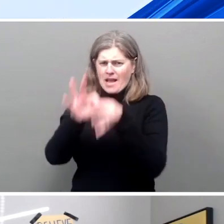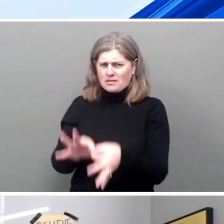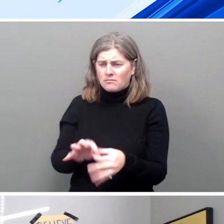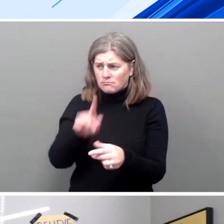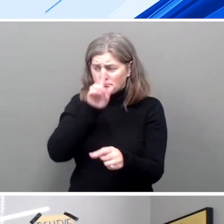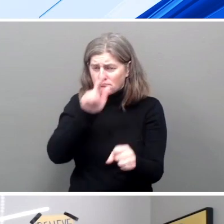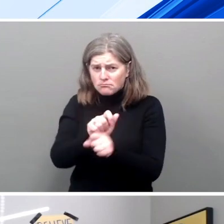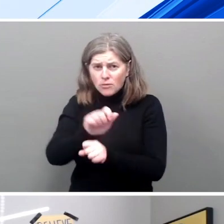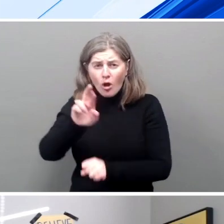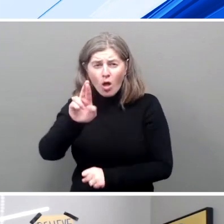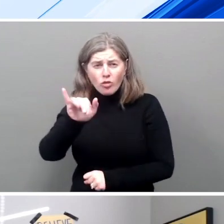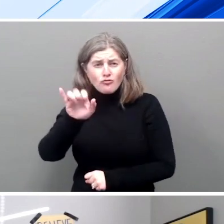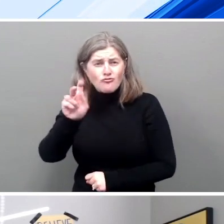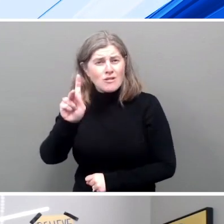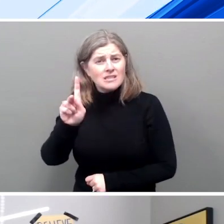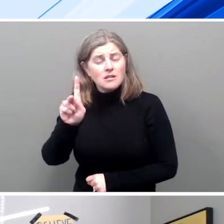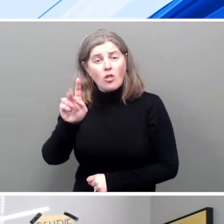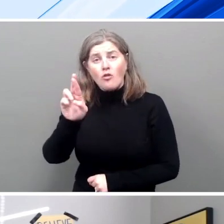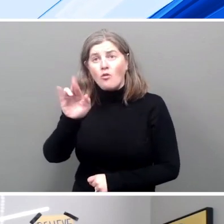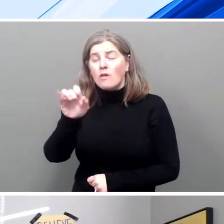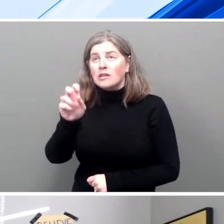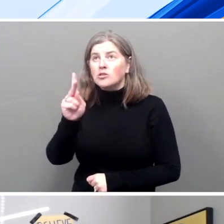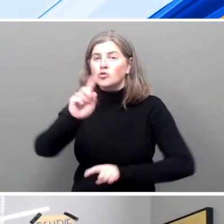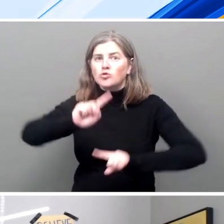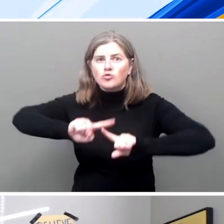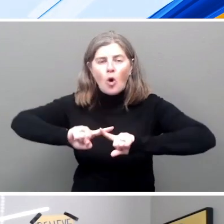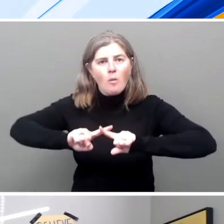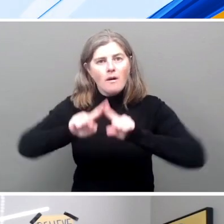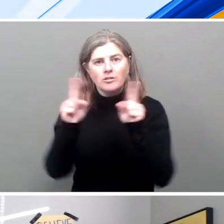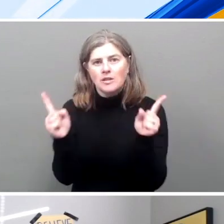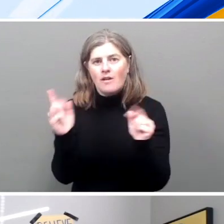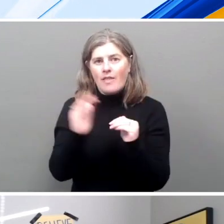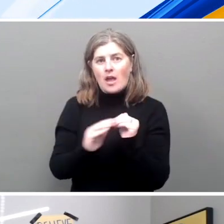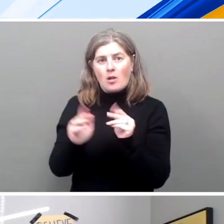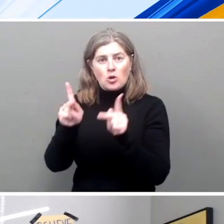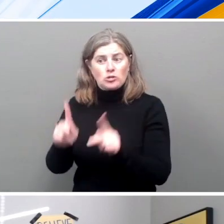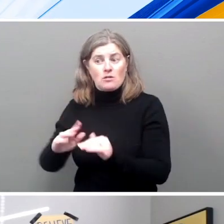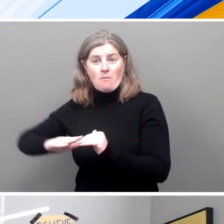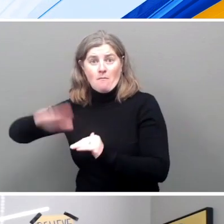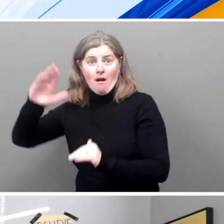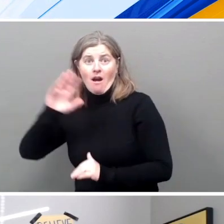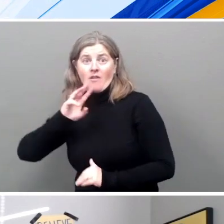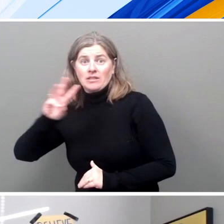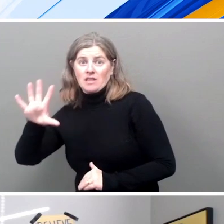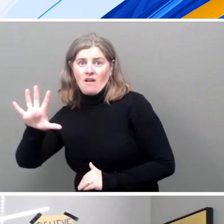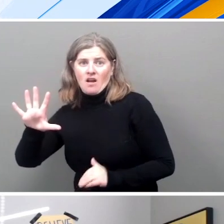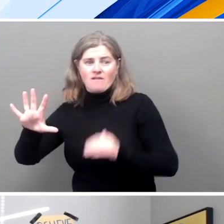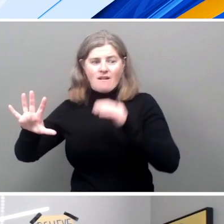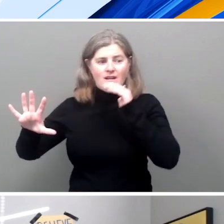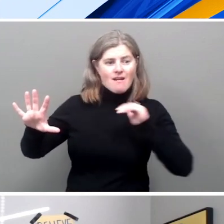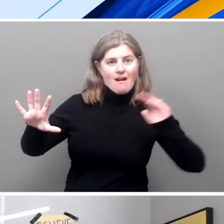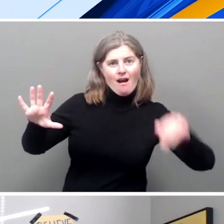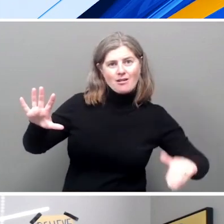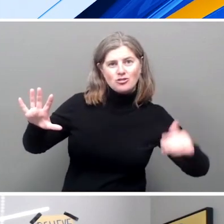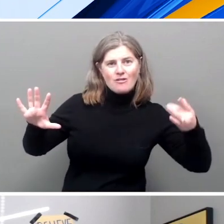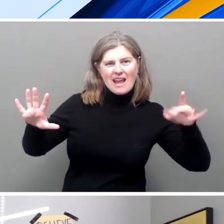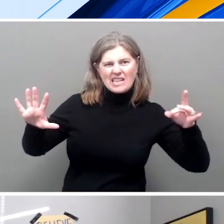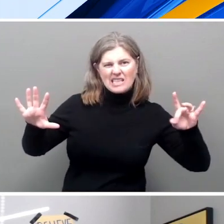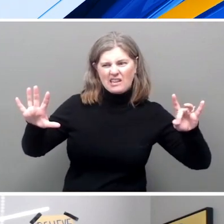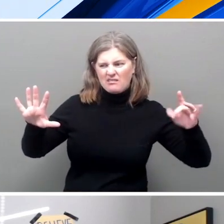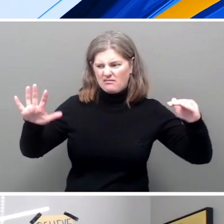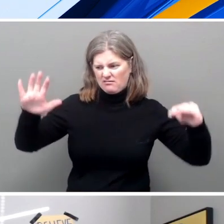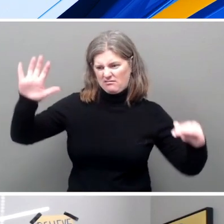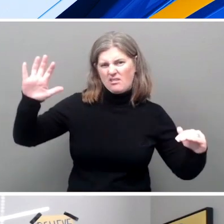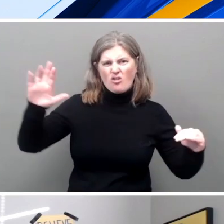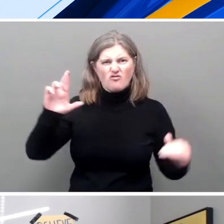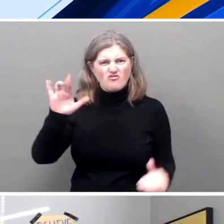risk, because the risk is so much different from somebody that is over 65 as compared to somebody that's under 18. Yeah,